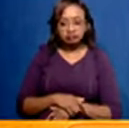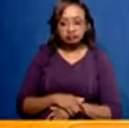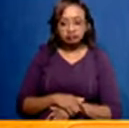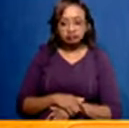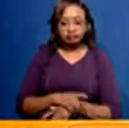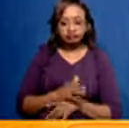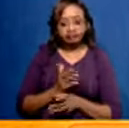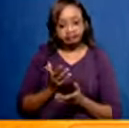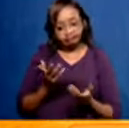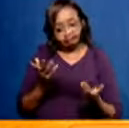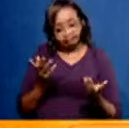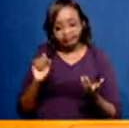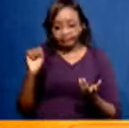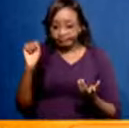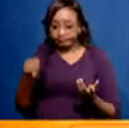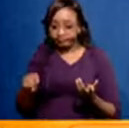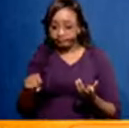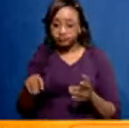Yes and no again.